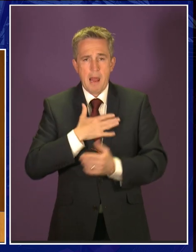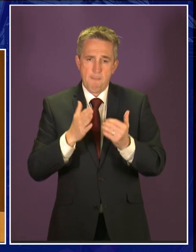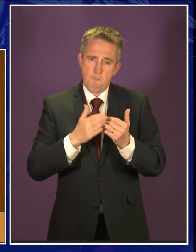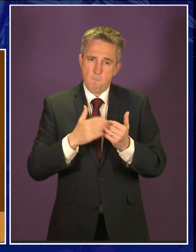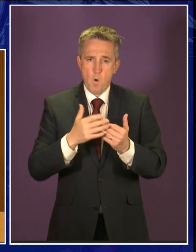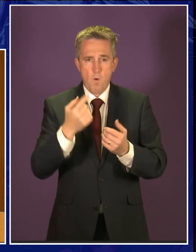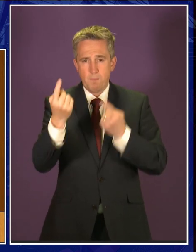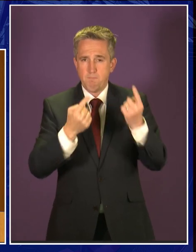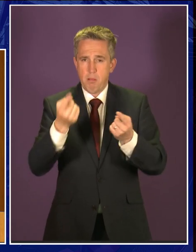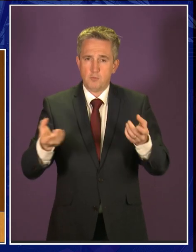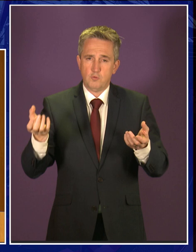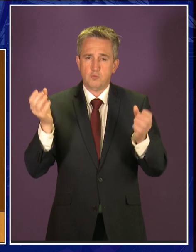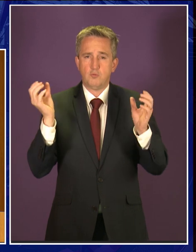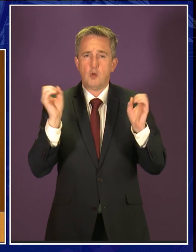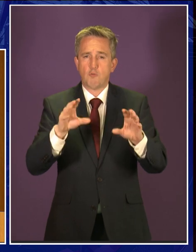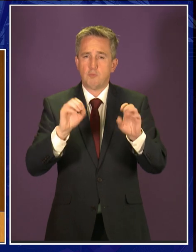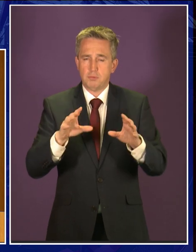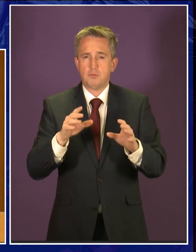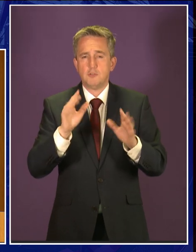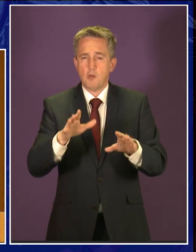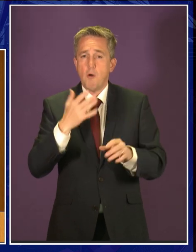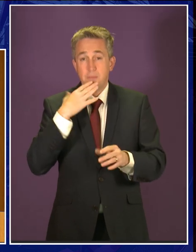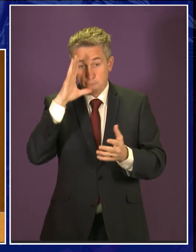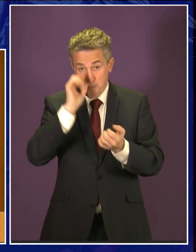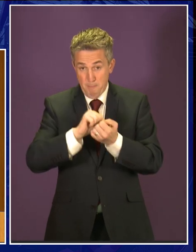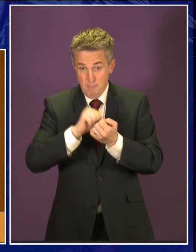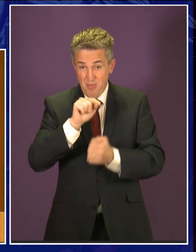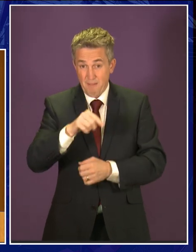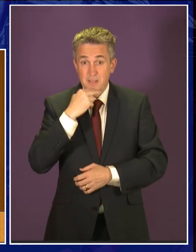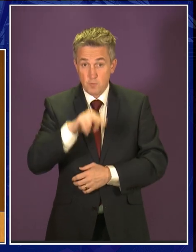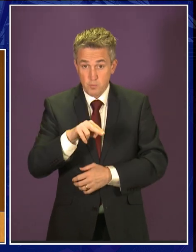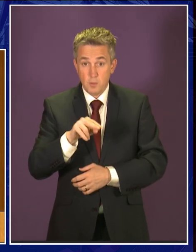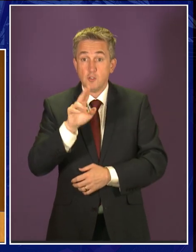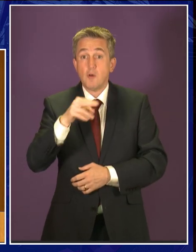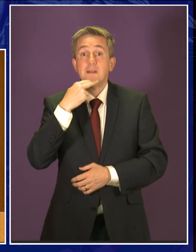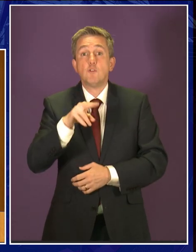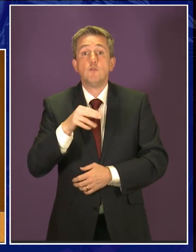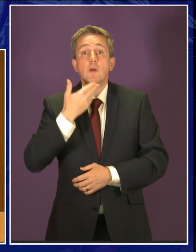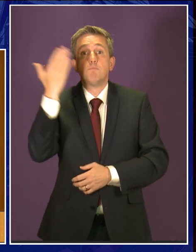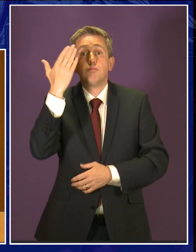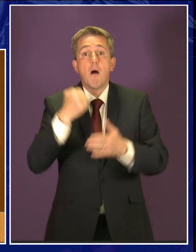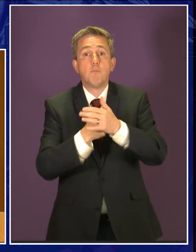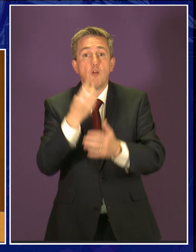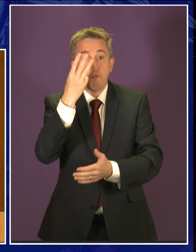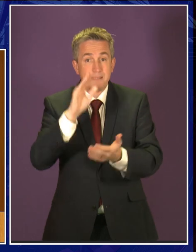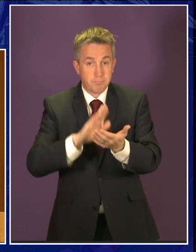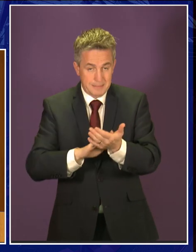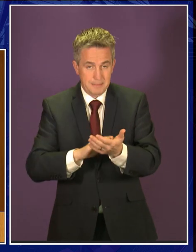more participative. So with that admonition and encouragement, 3 minute speeches, I look